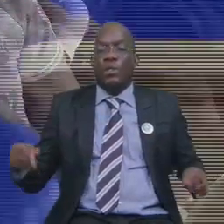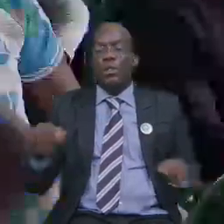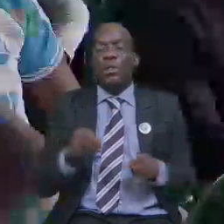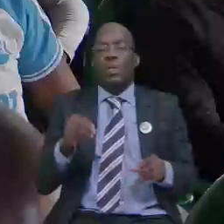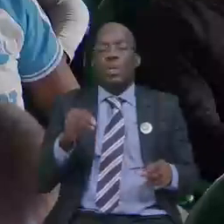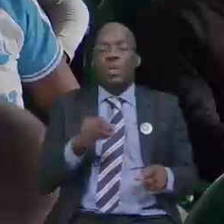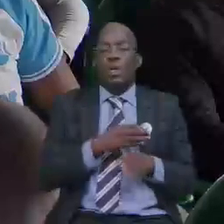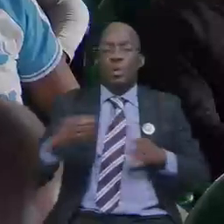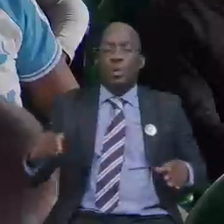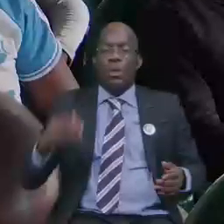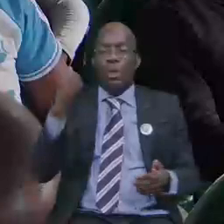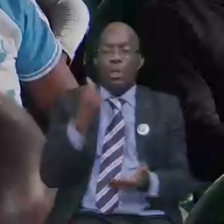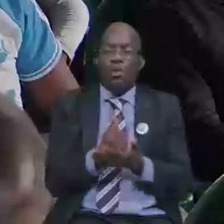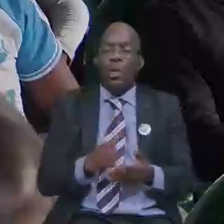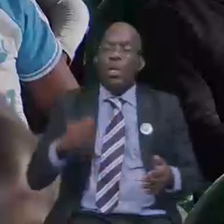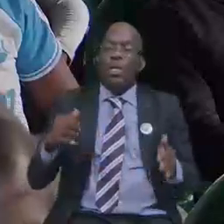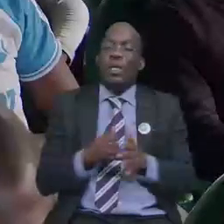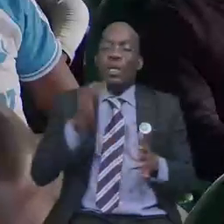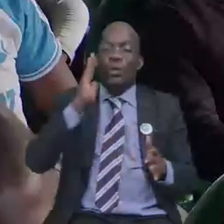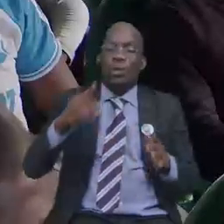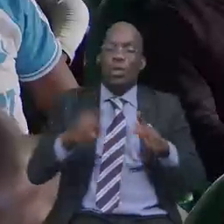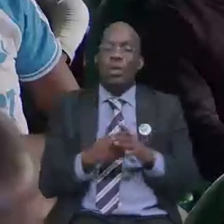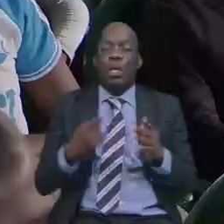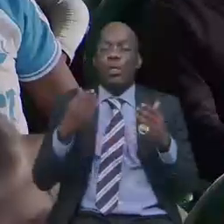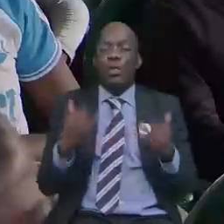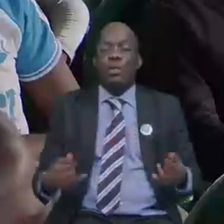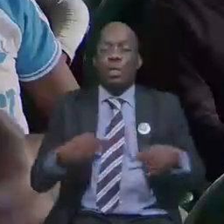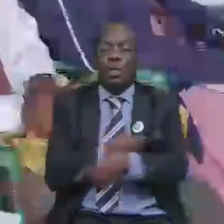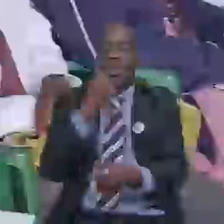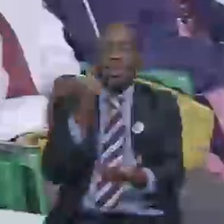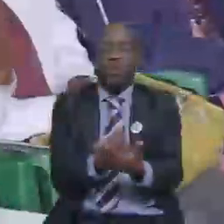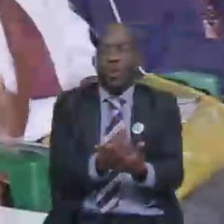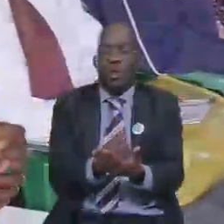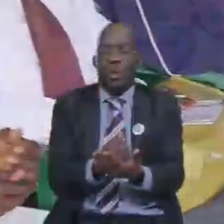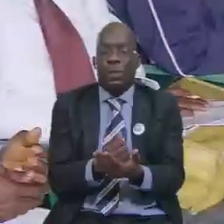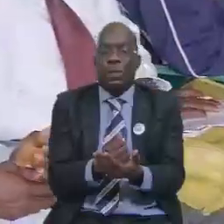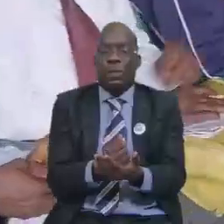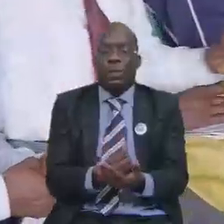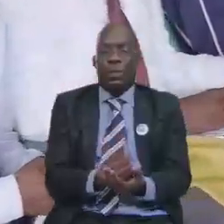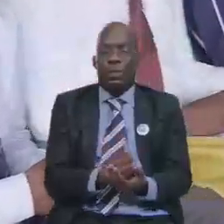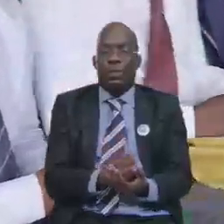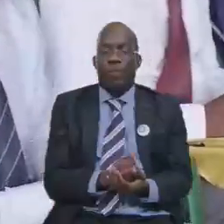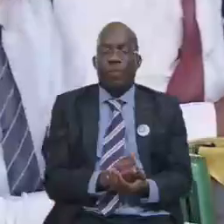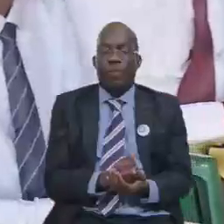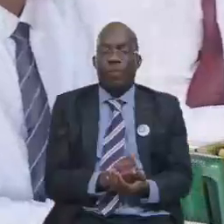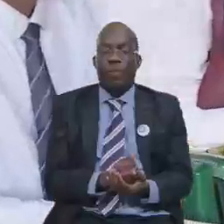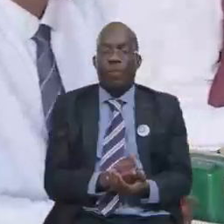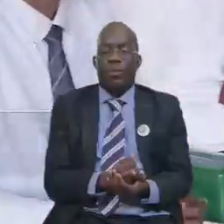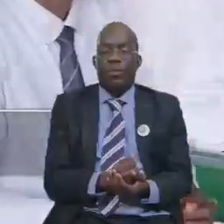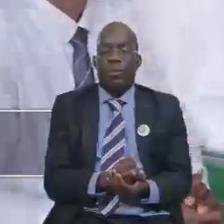today. Yeah. I said it will start today. Yeah. Number six is a